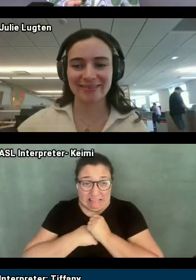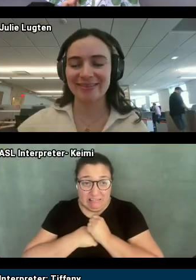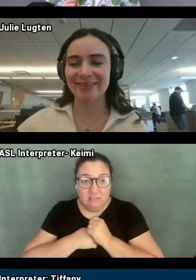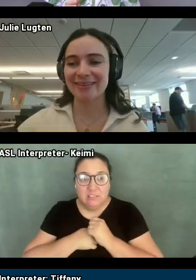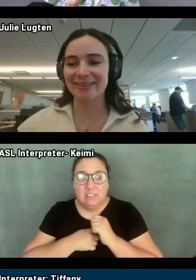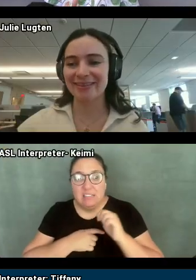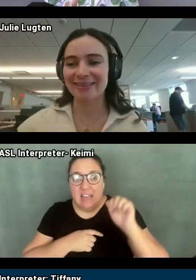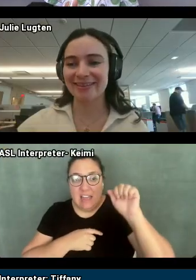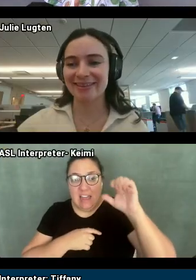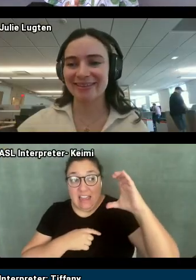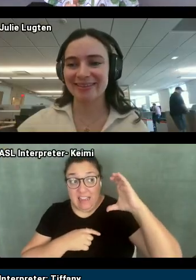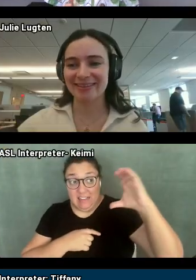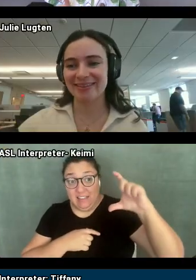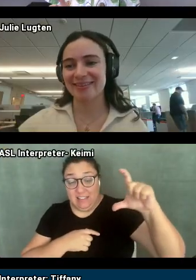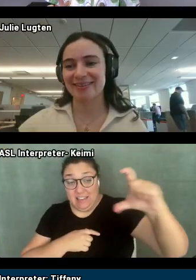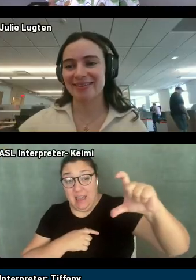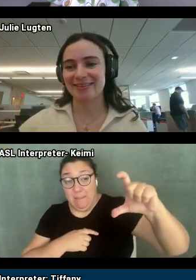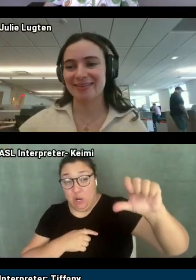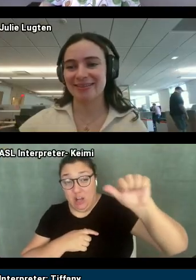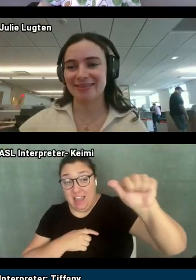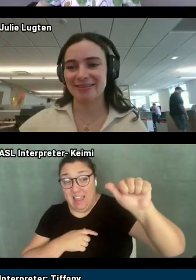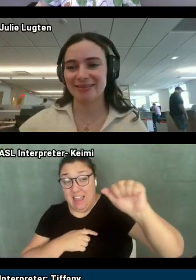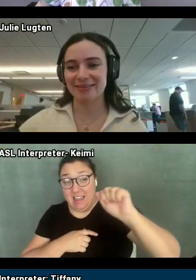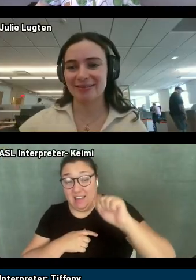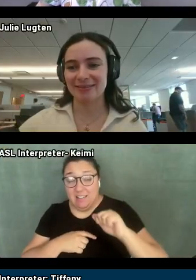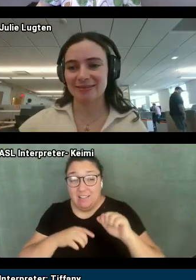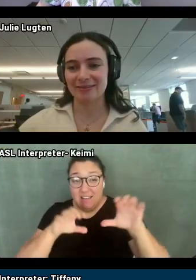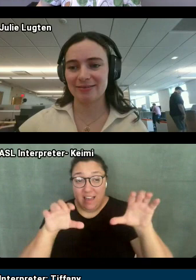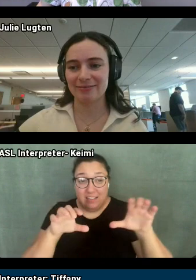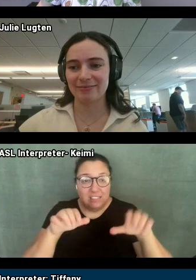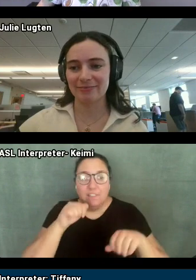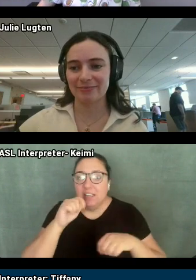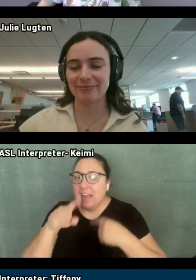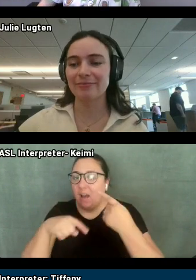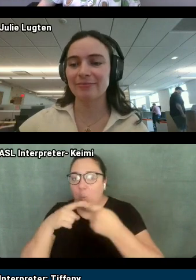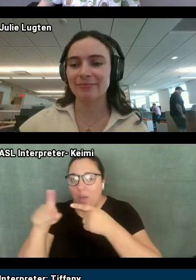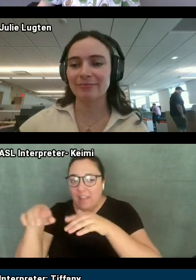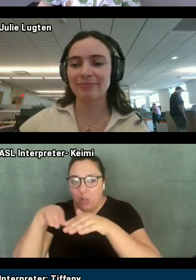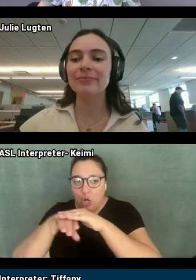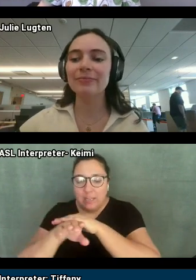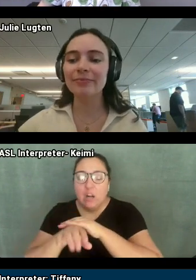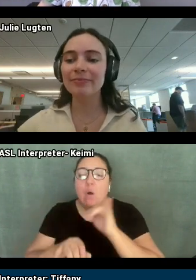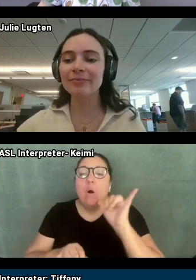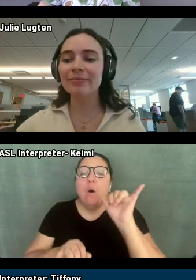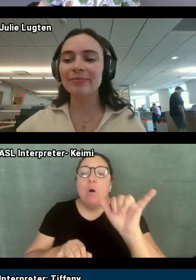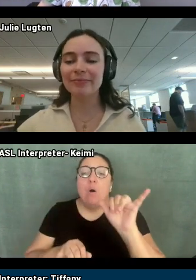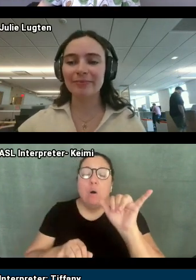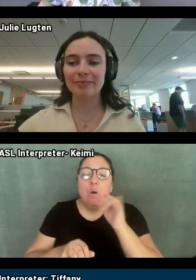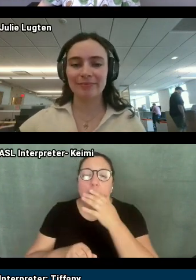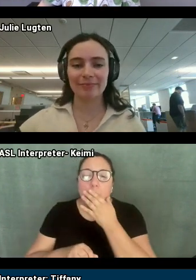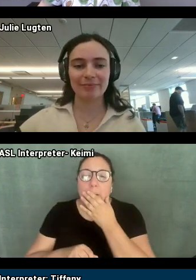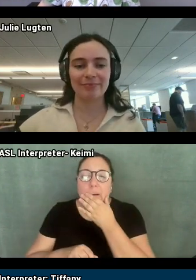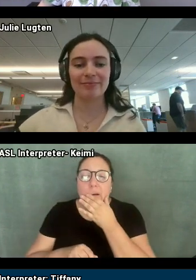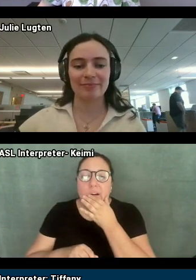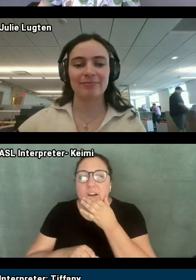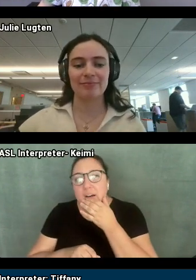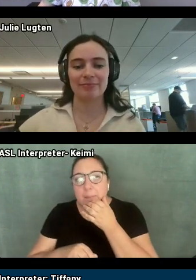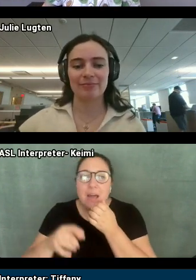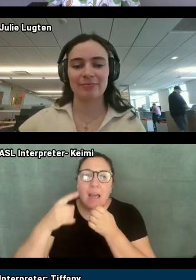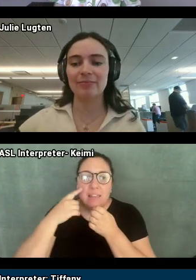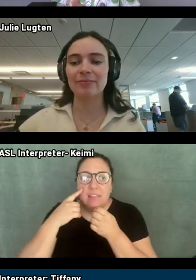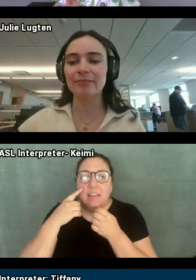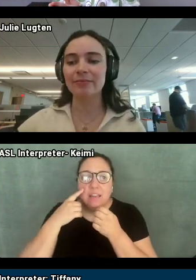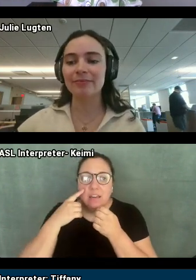is what you mean, not like when do they log in and all that stuff. I think some of all of that, like when they log in and things like